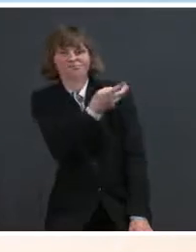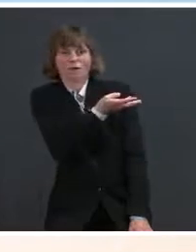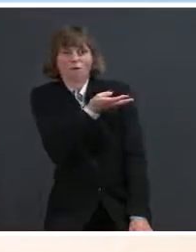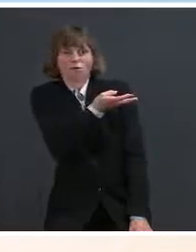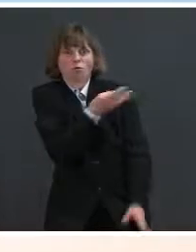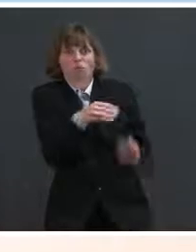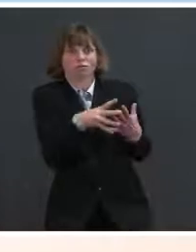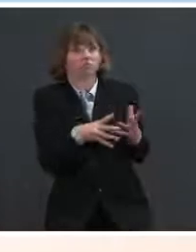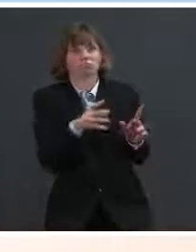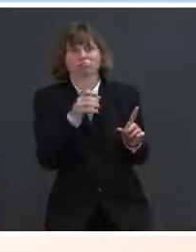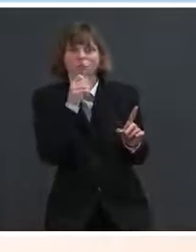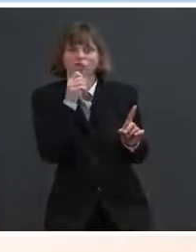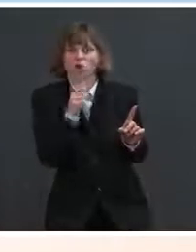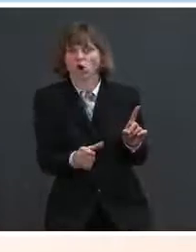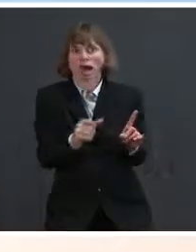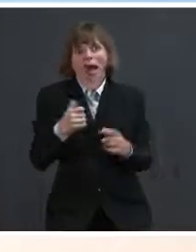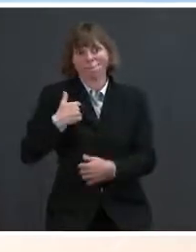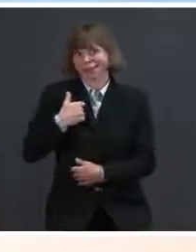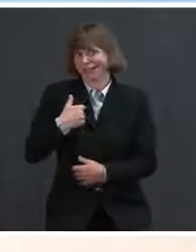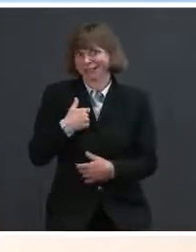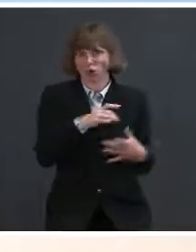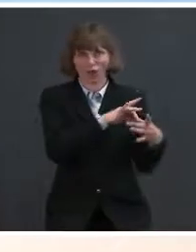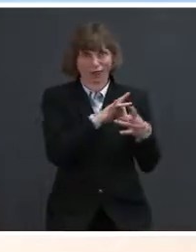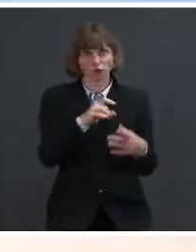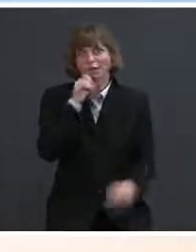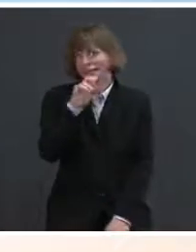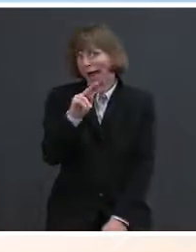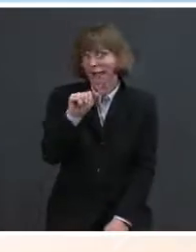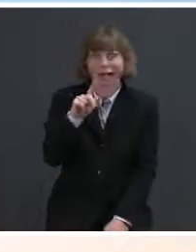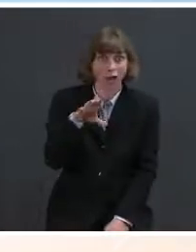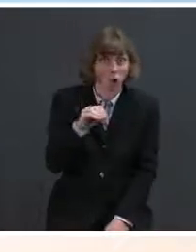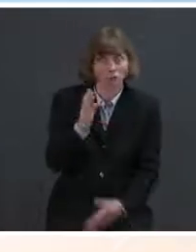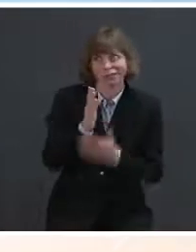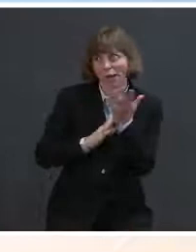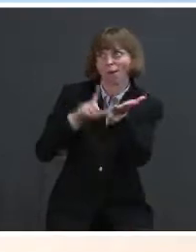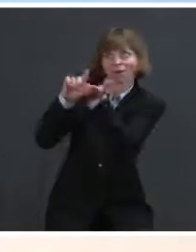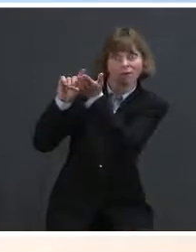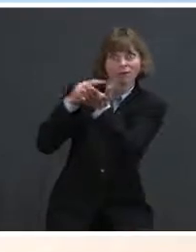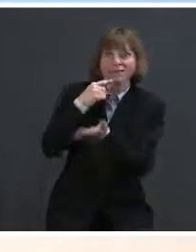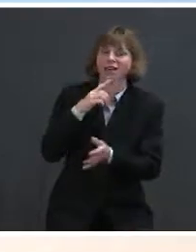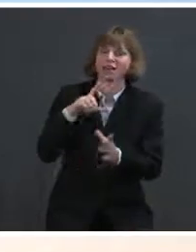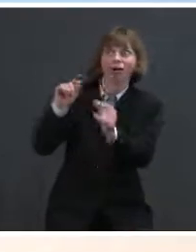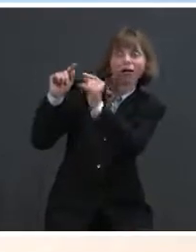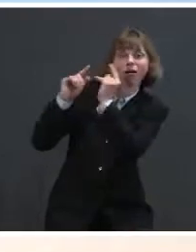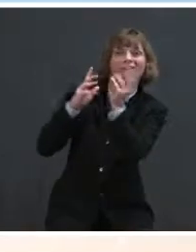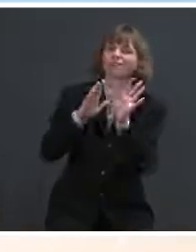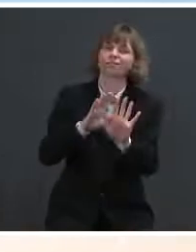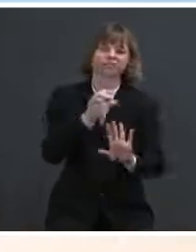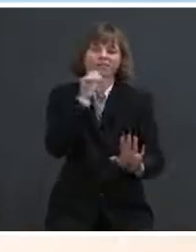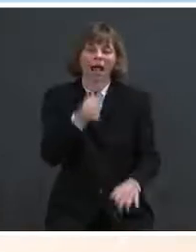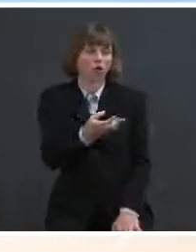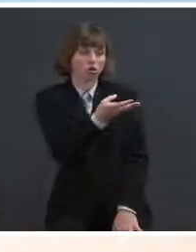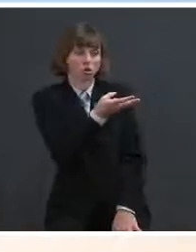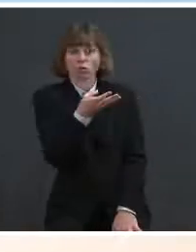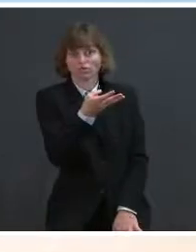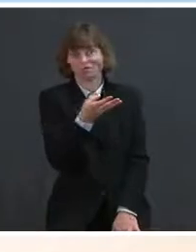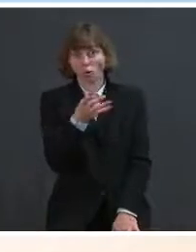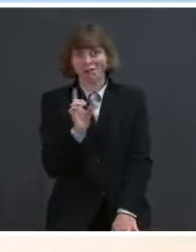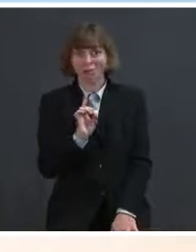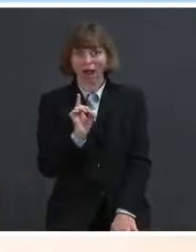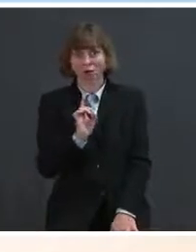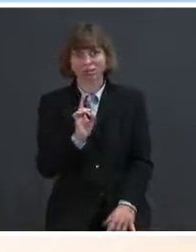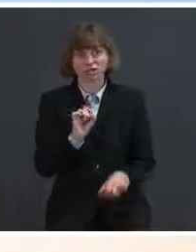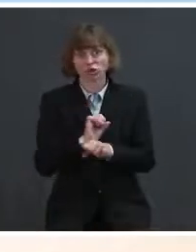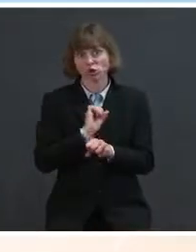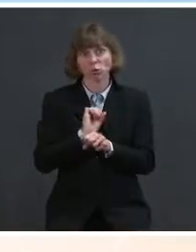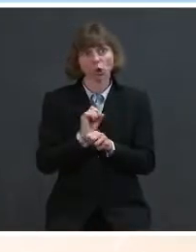new NATO, despite some of the propaganda that's out there. What it is an opportunity for these four democracies to work as a group and also